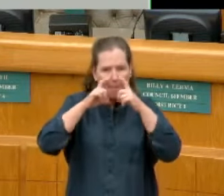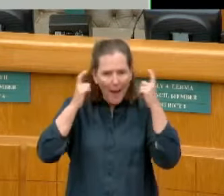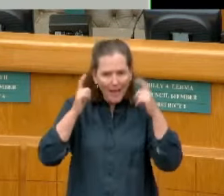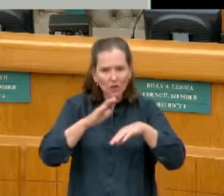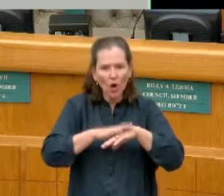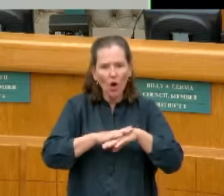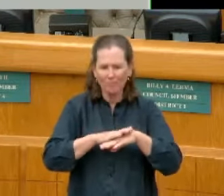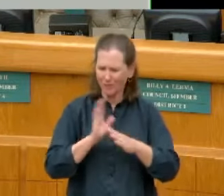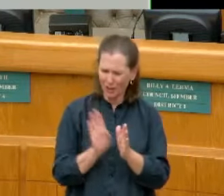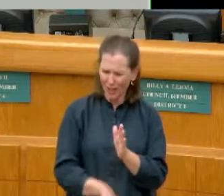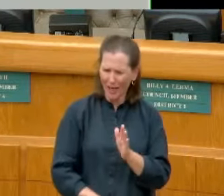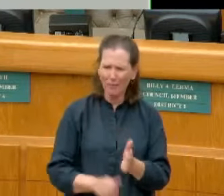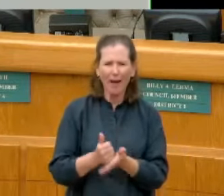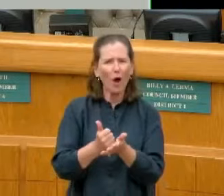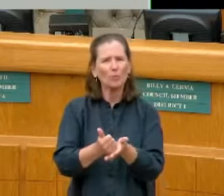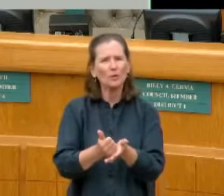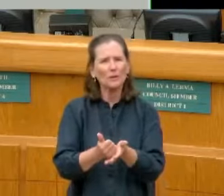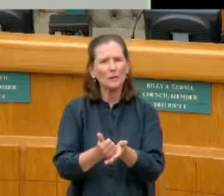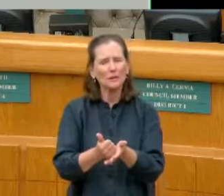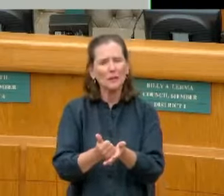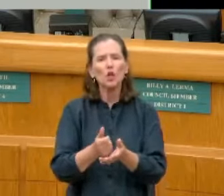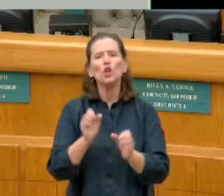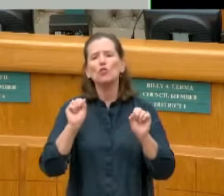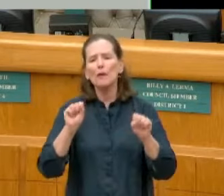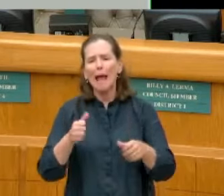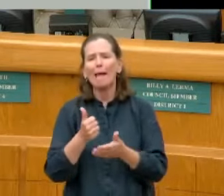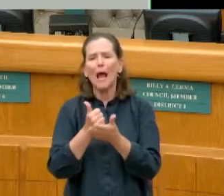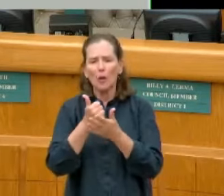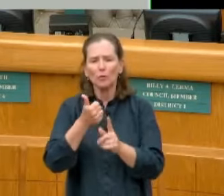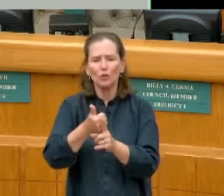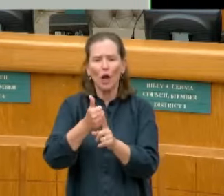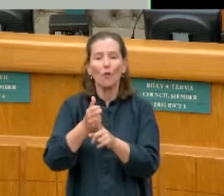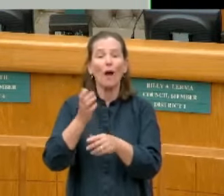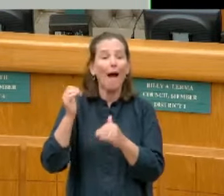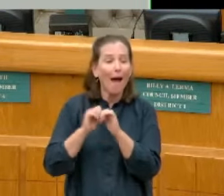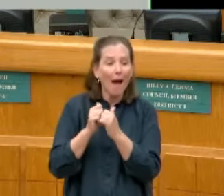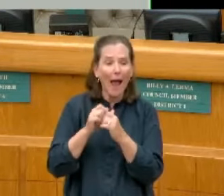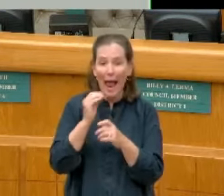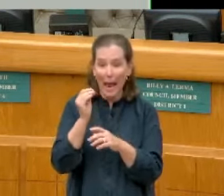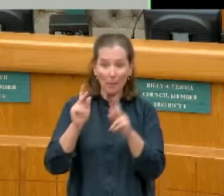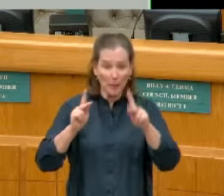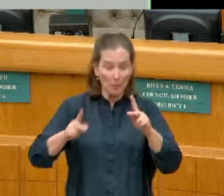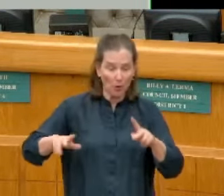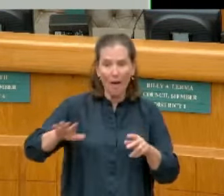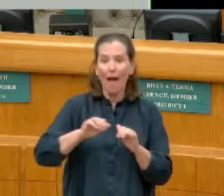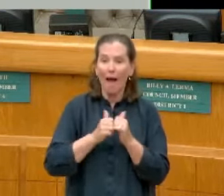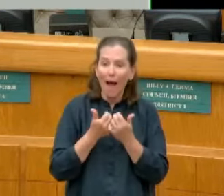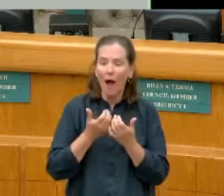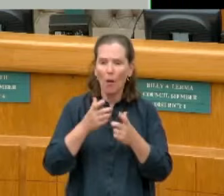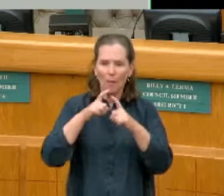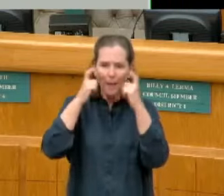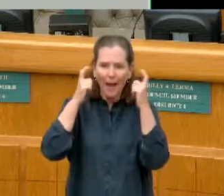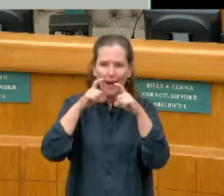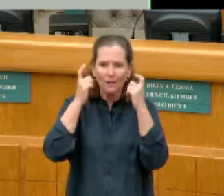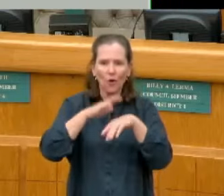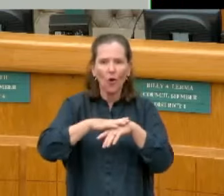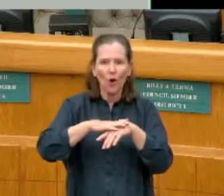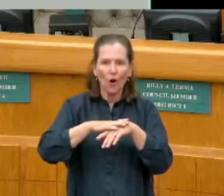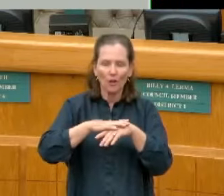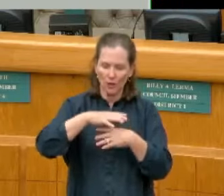getting vaccinated right now, because you can help just by putting on that mask. After you put on that mask, make sure you continue social